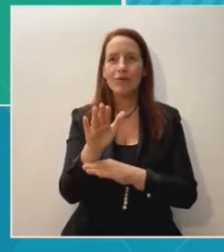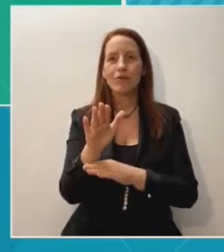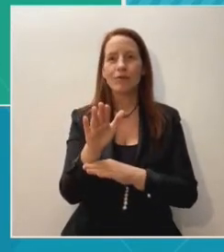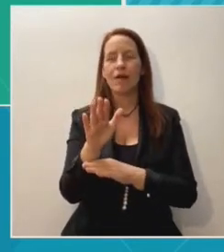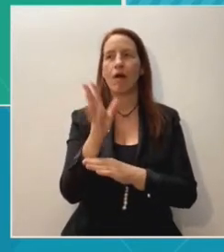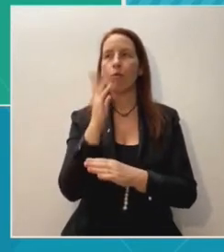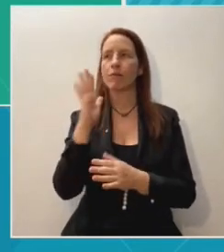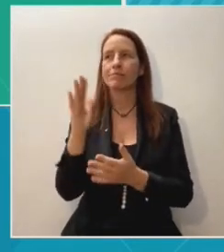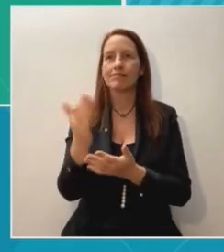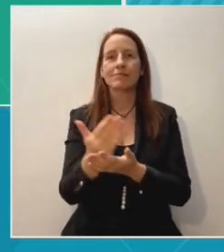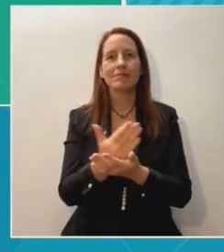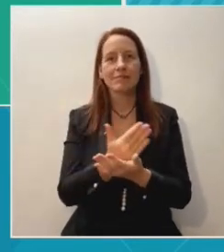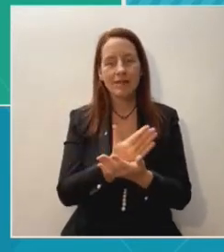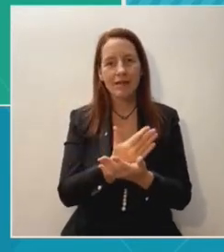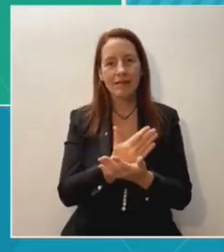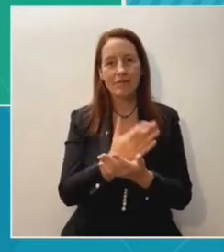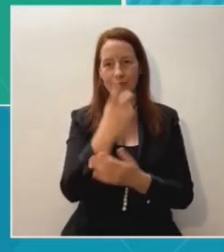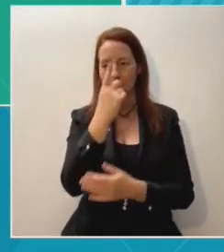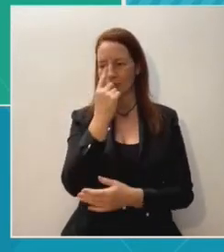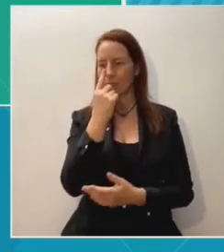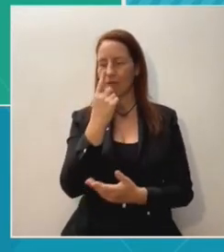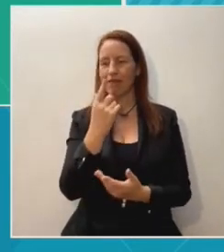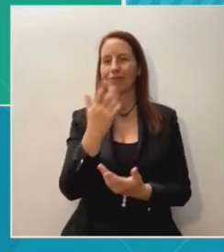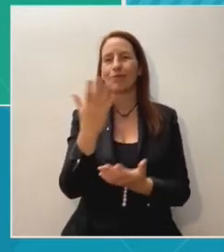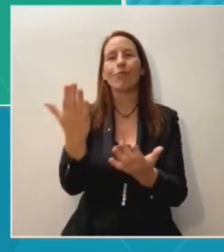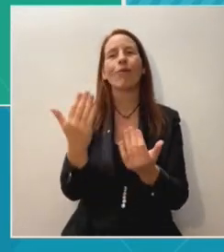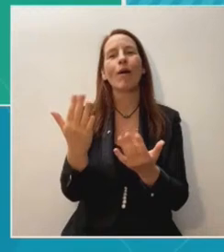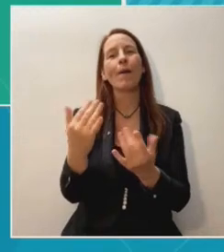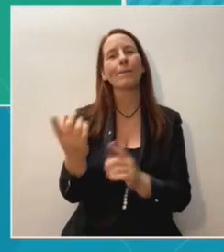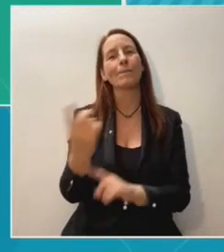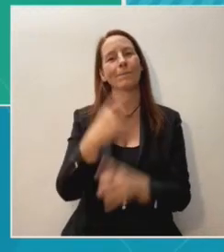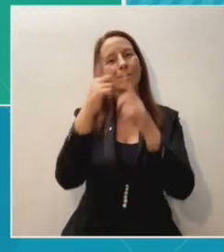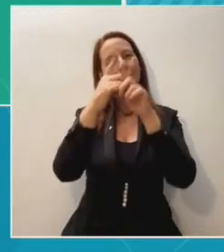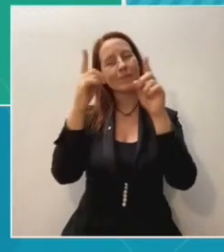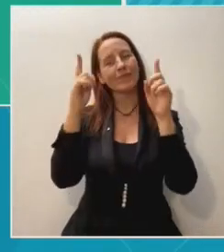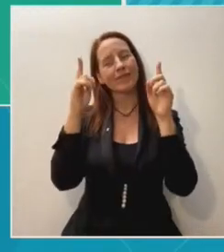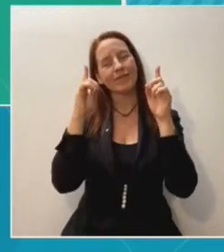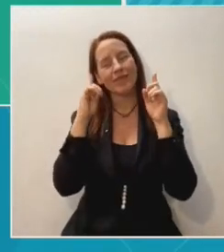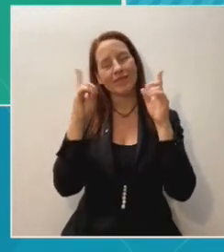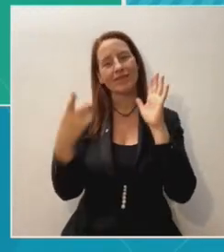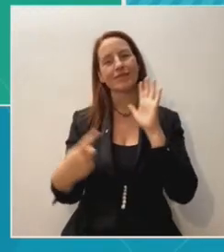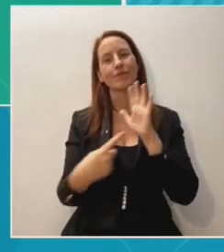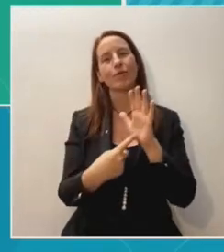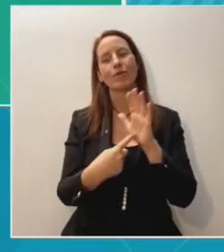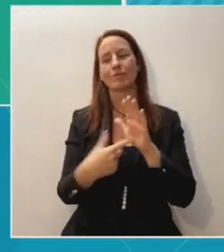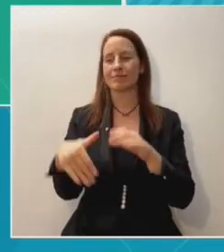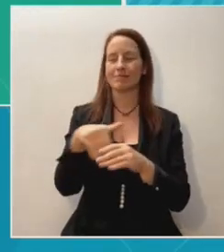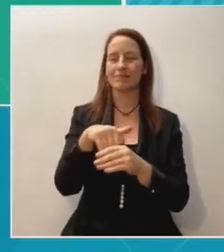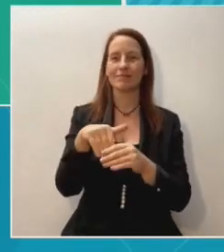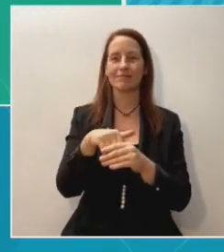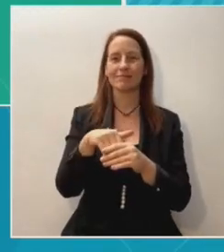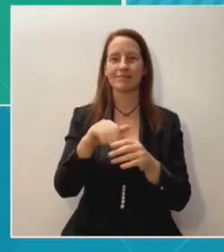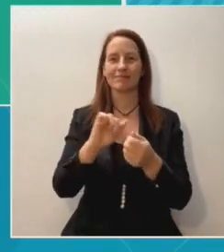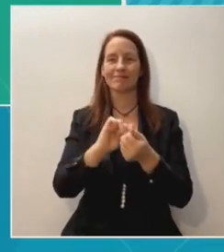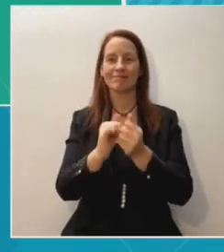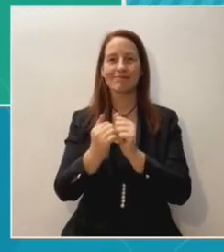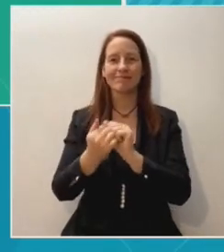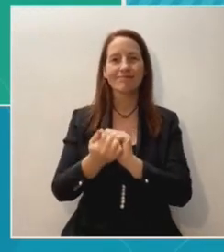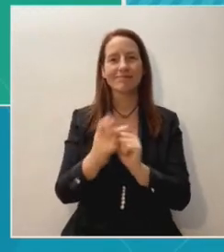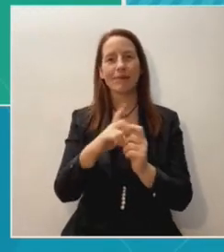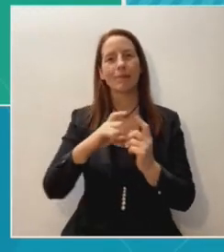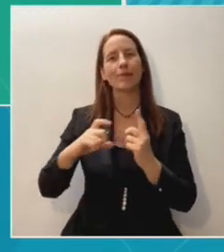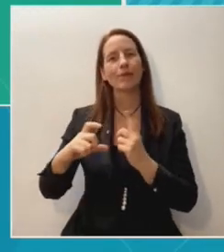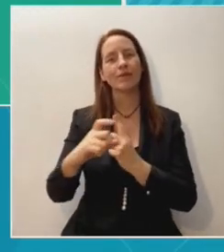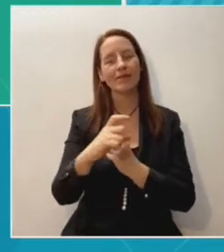so, we'll be able to welcome you back to the university as important members of our alumni community.